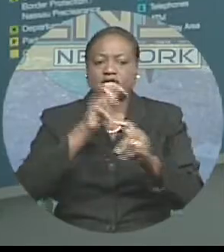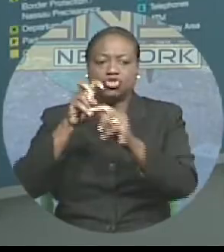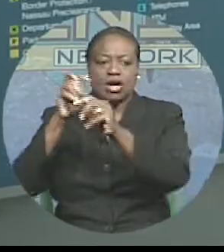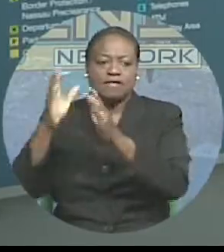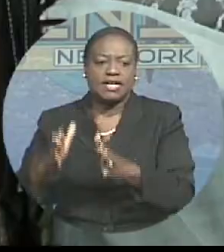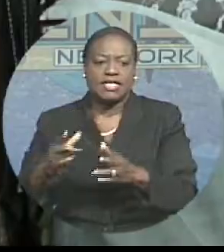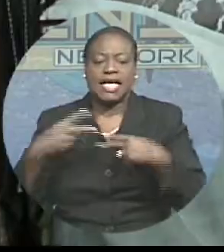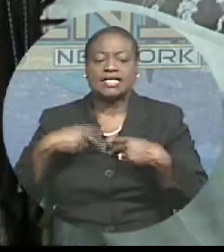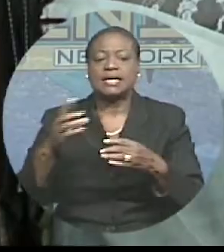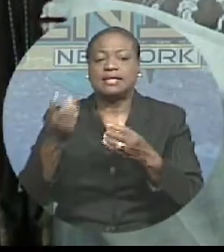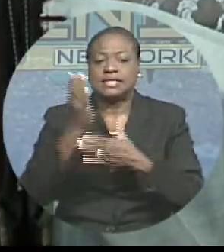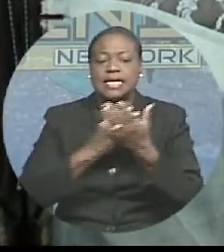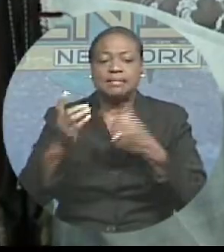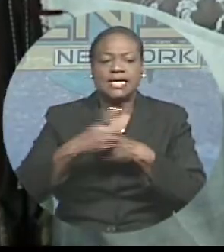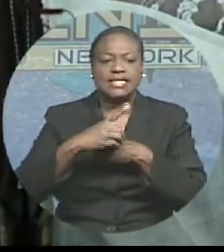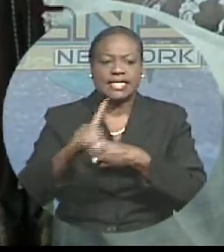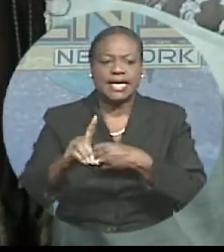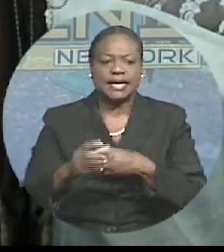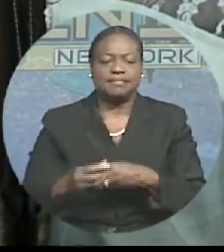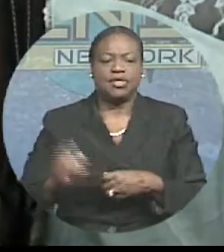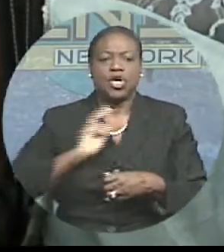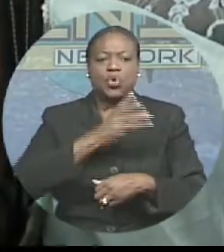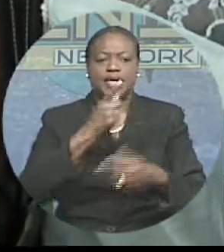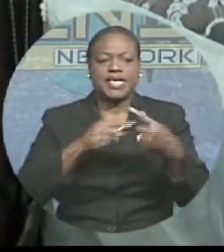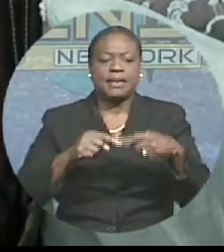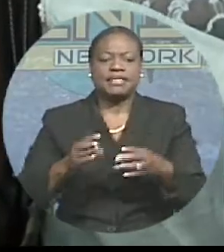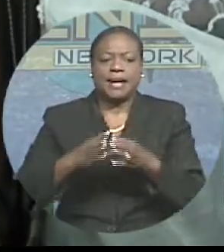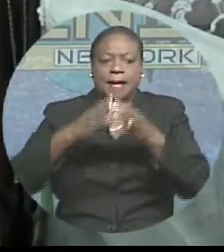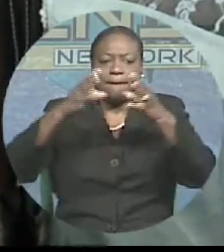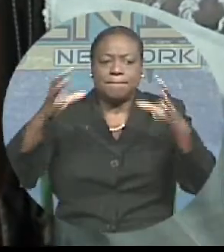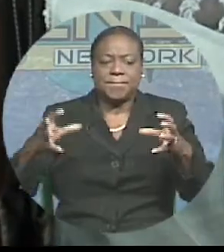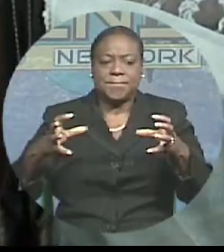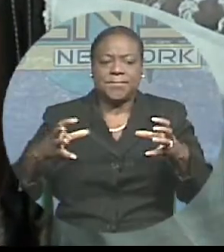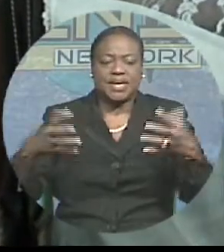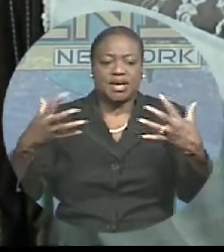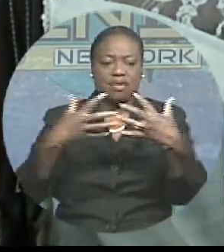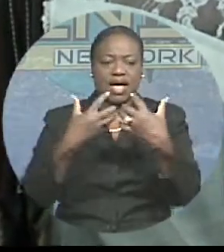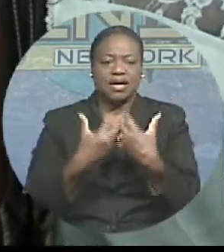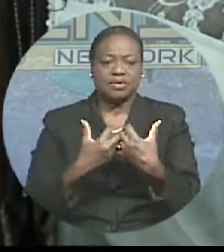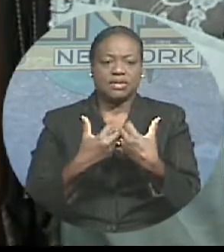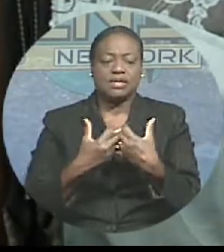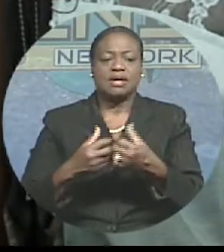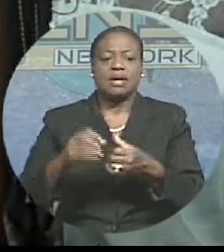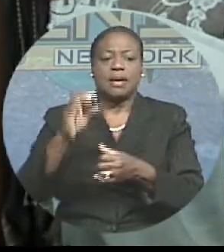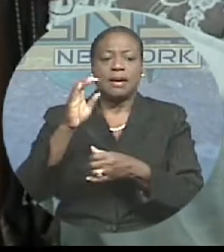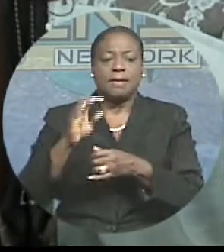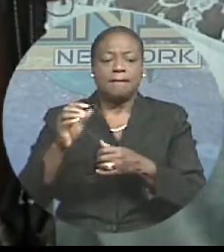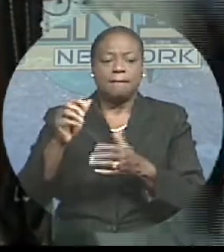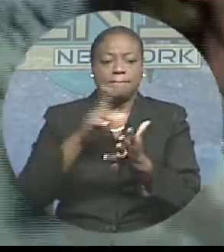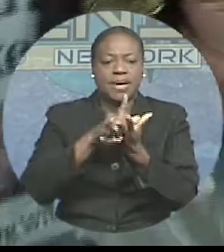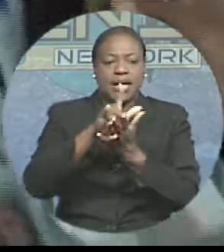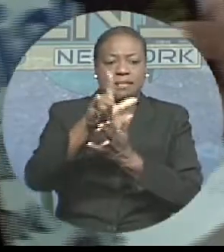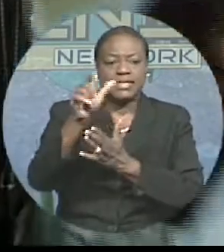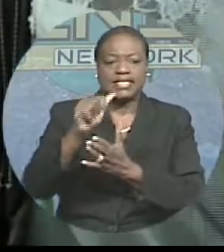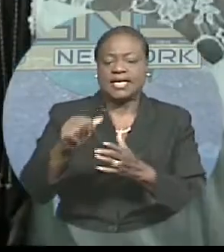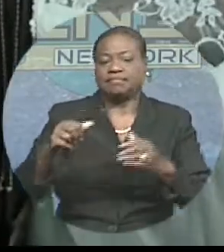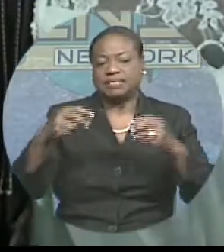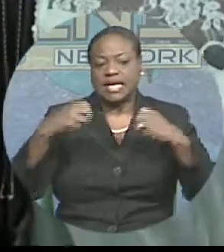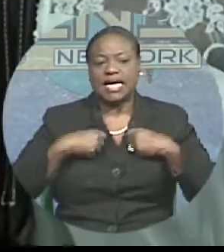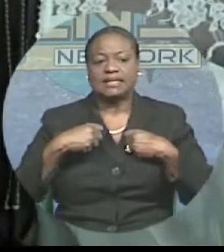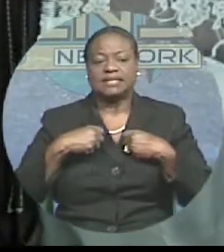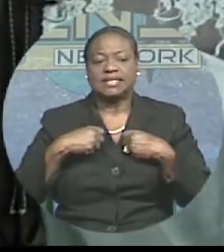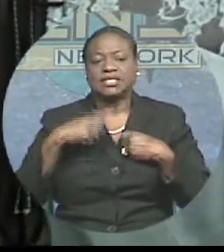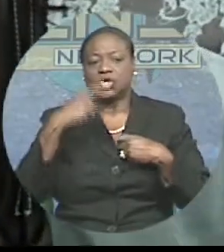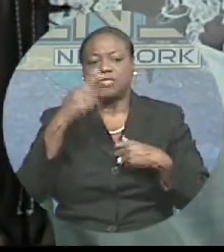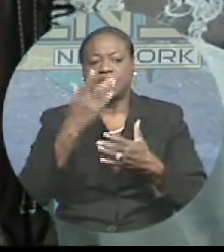some delay. We came in, it was a big crowd, but I think Bahamas had an agent out. So as soon as we came through the door, she explained that the